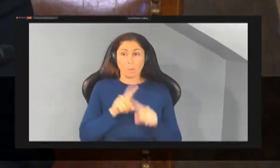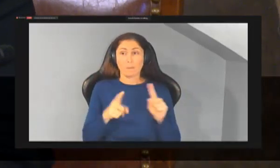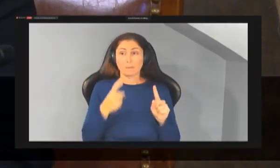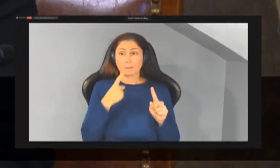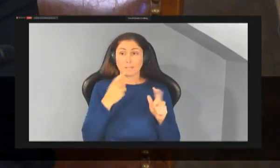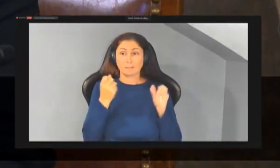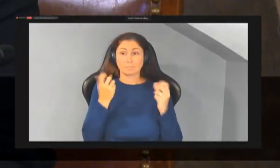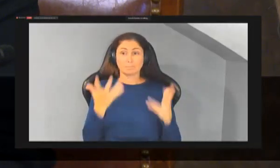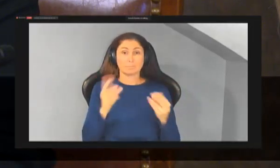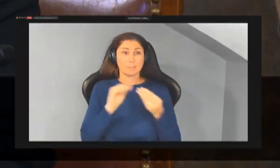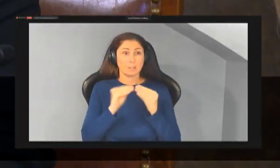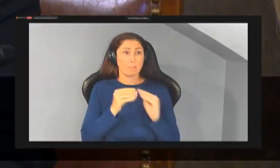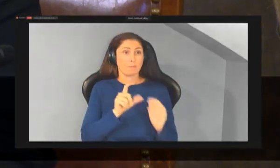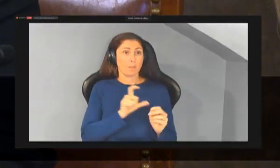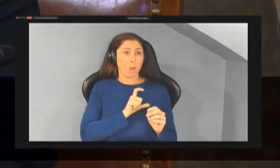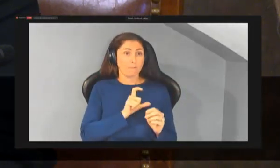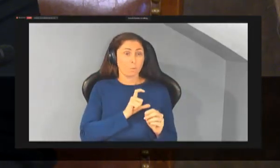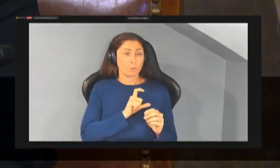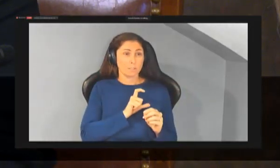of law enforcement officers